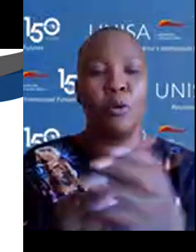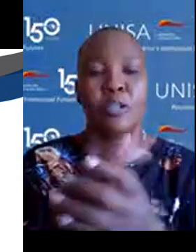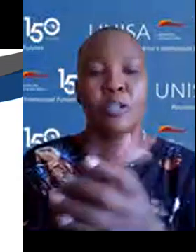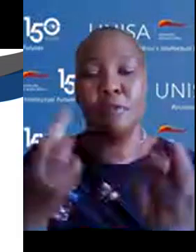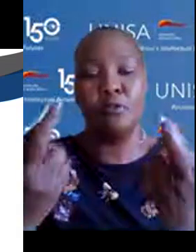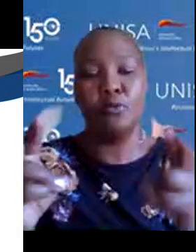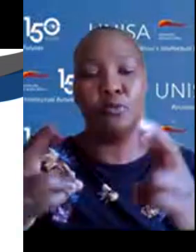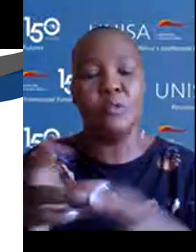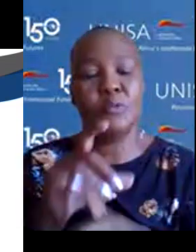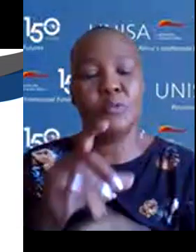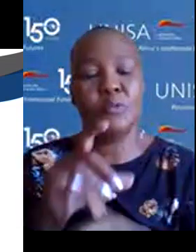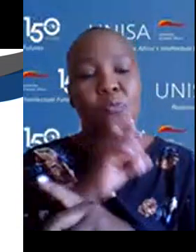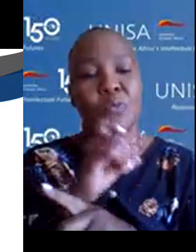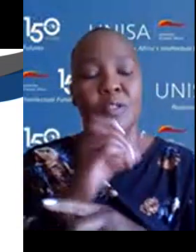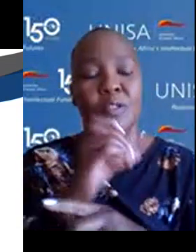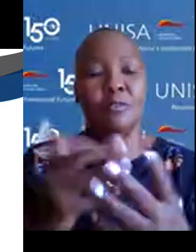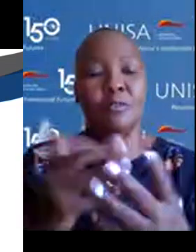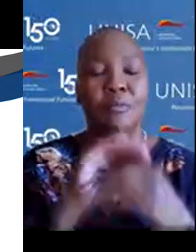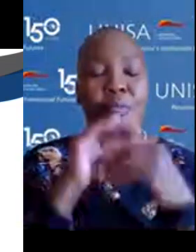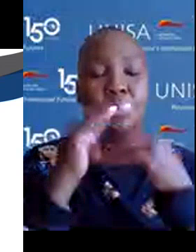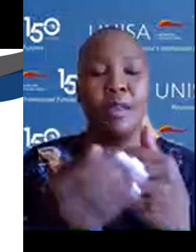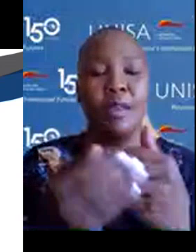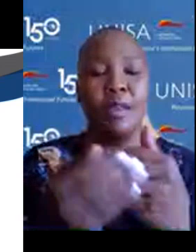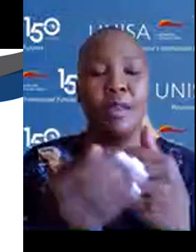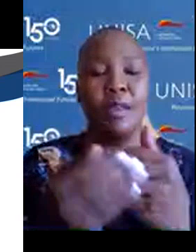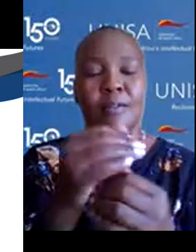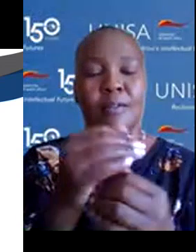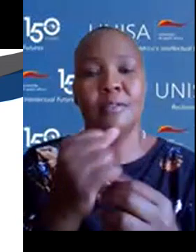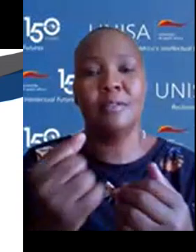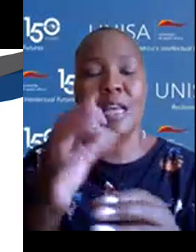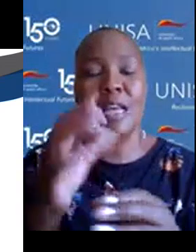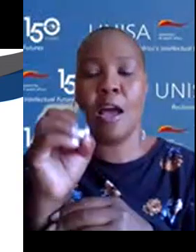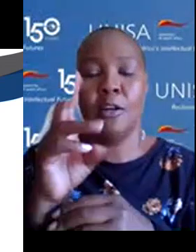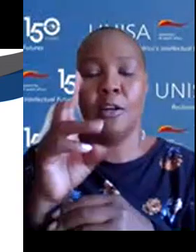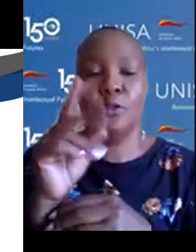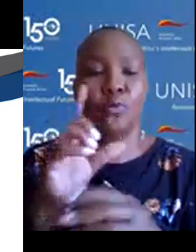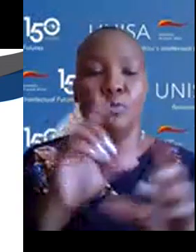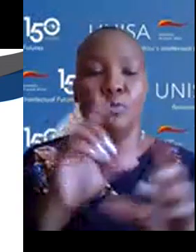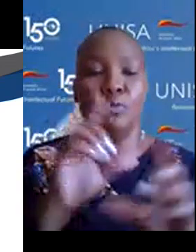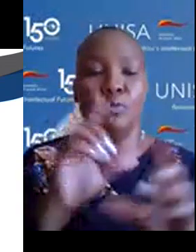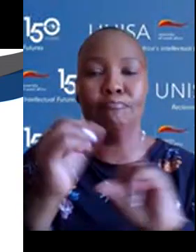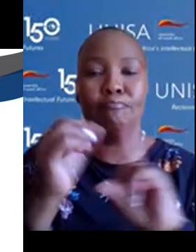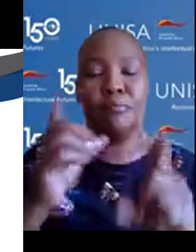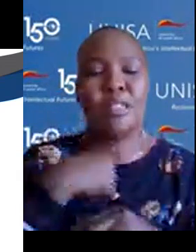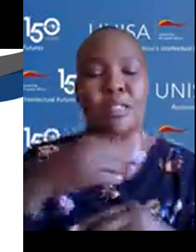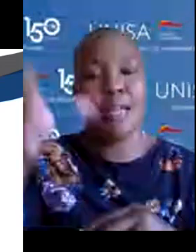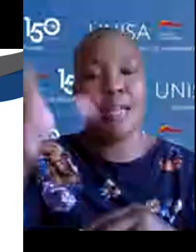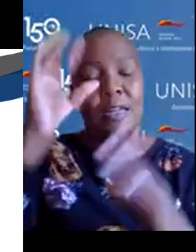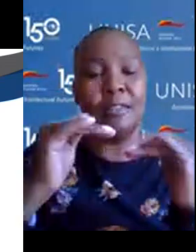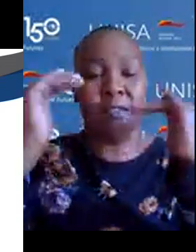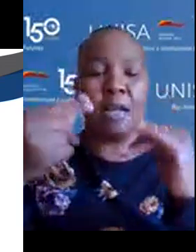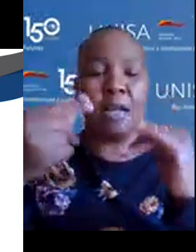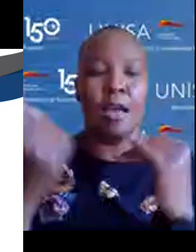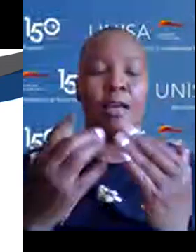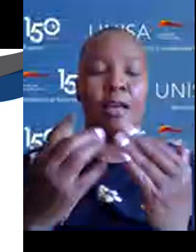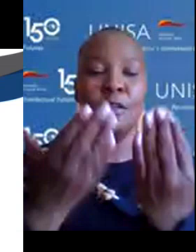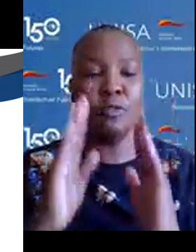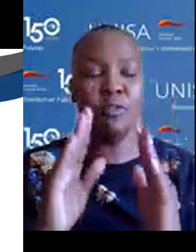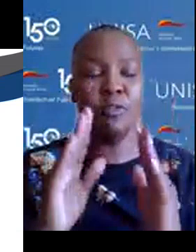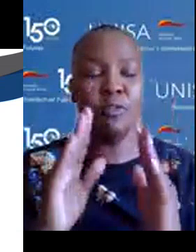be using. So we will be covering Outlook that you will be using to communicate with your academics and other students or even